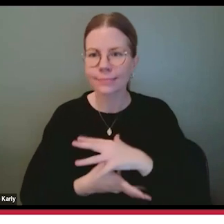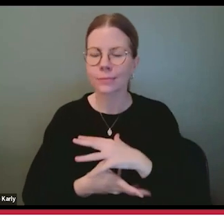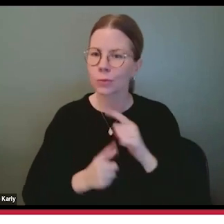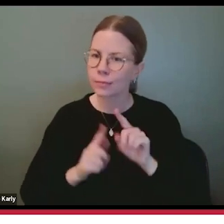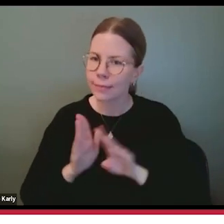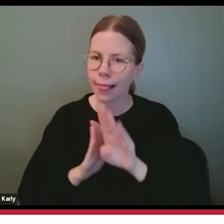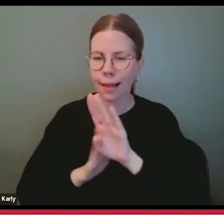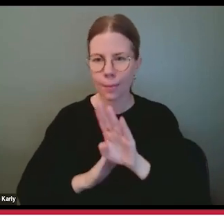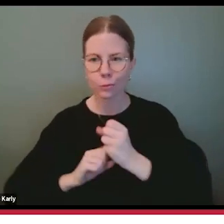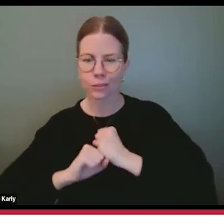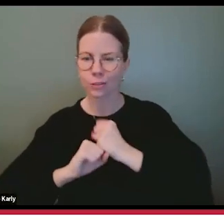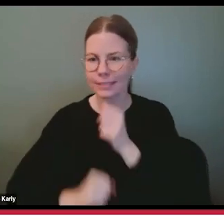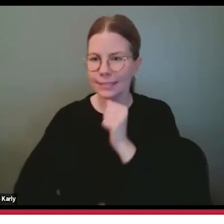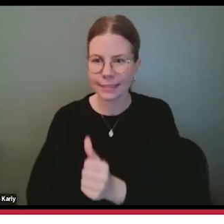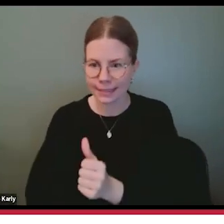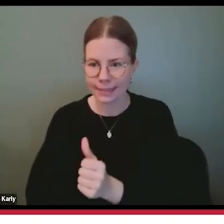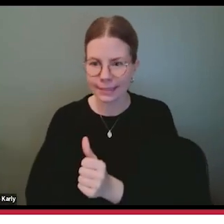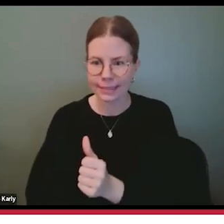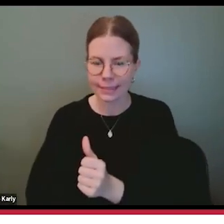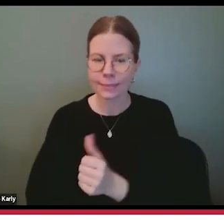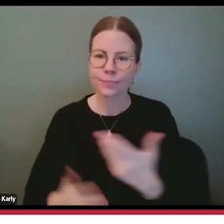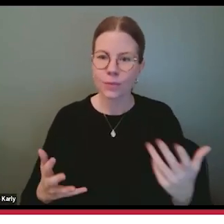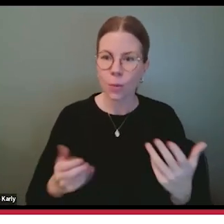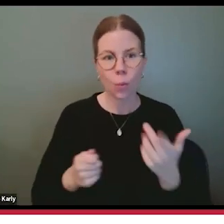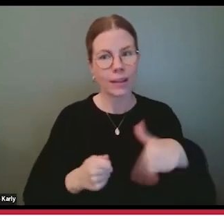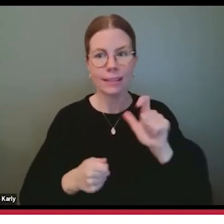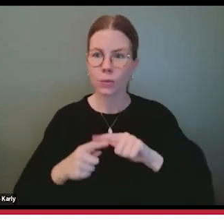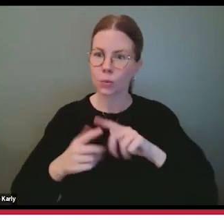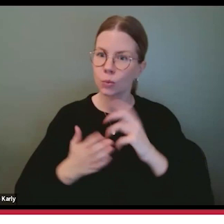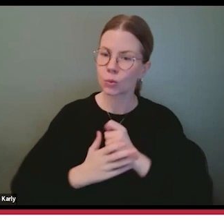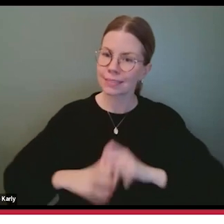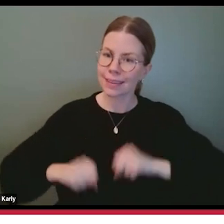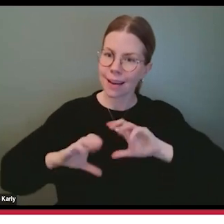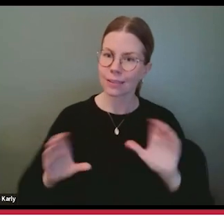But the rate limiting step is not discovery of new viruses in animals.